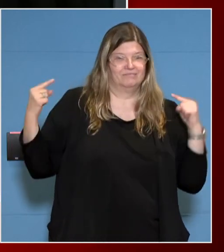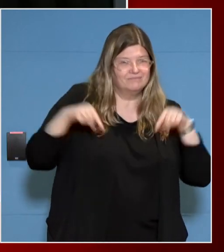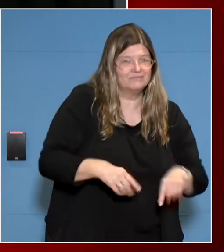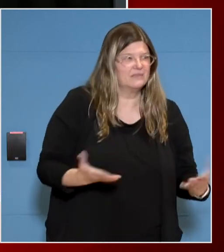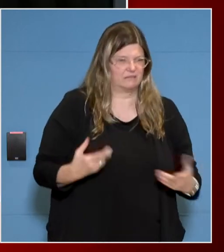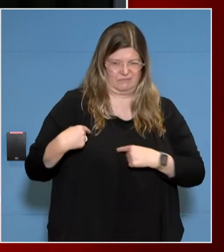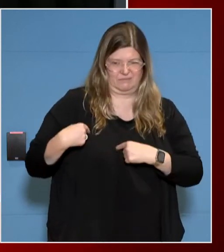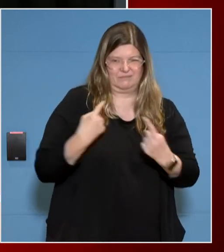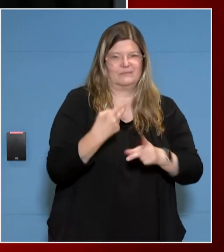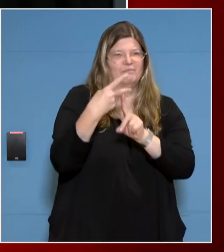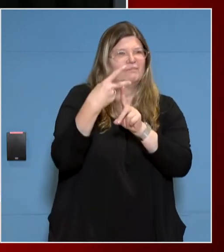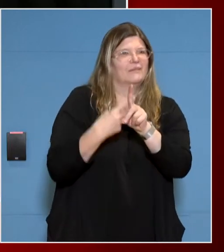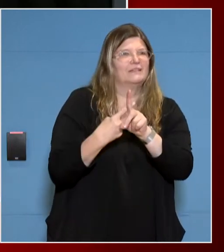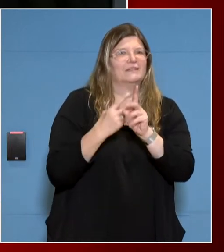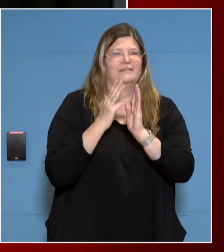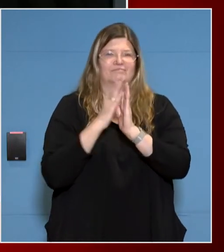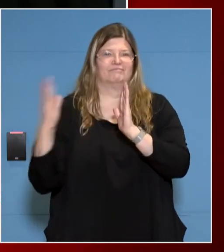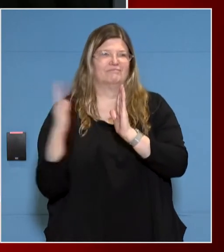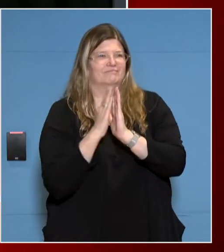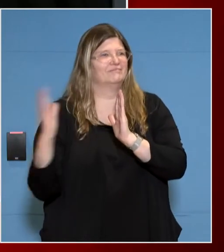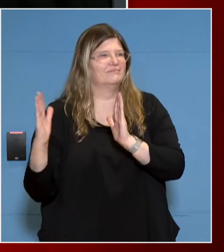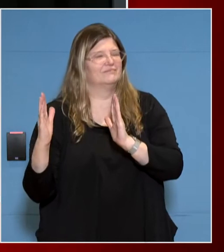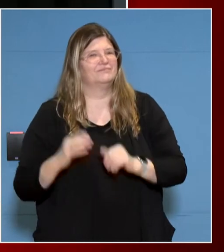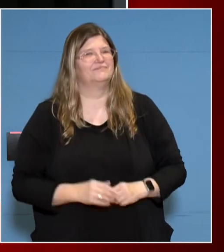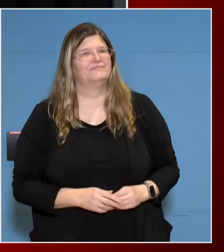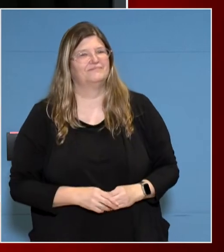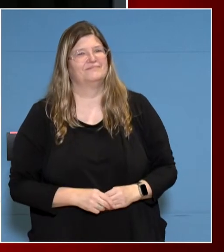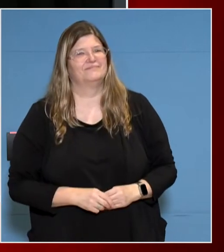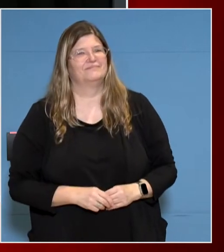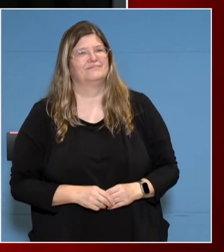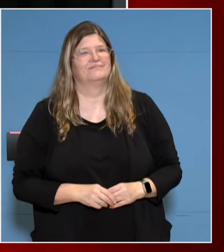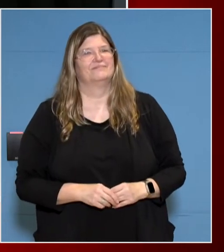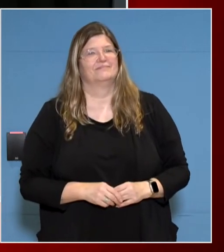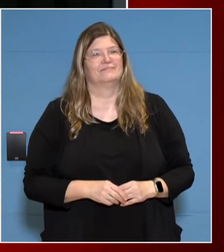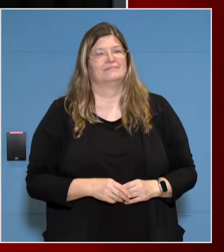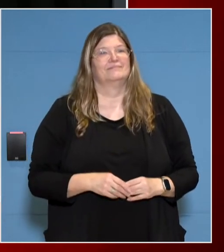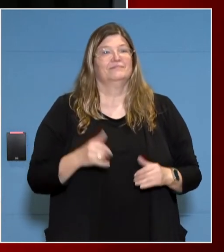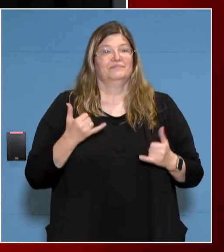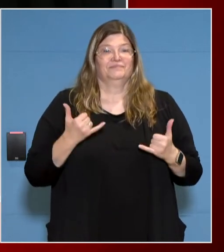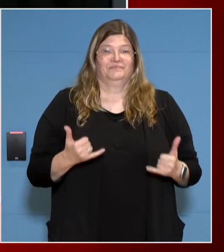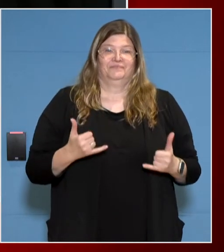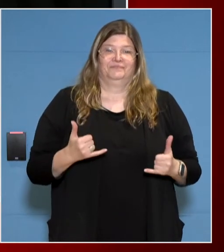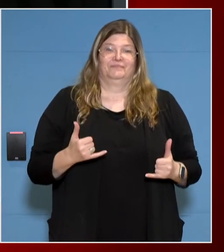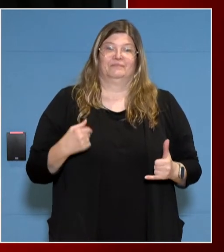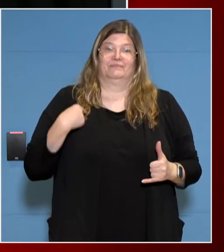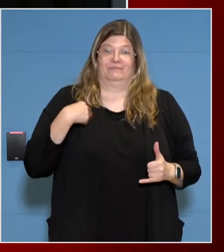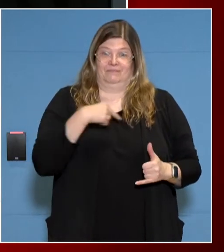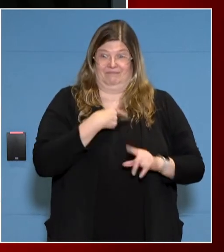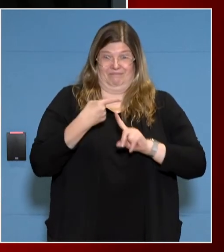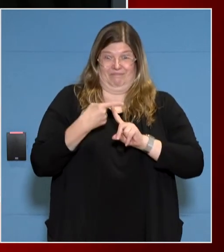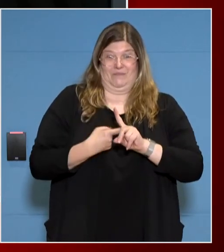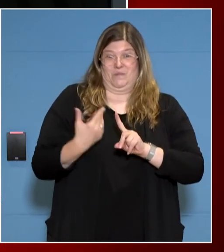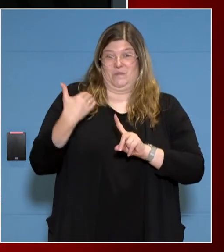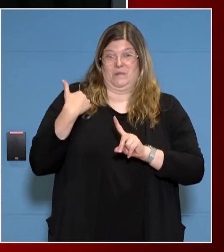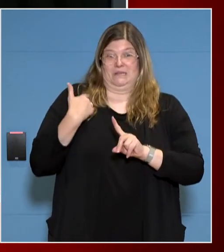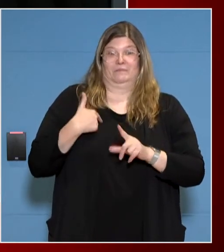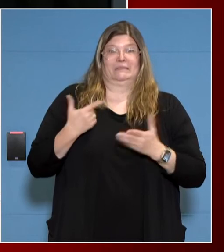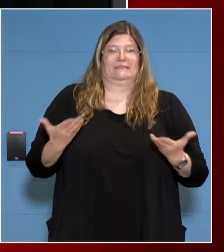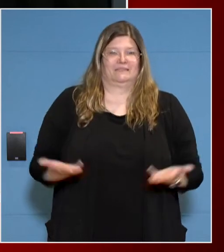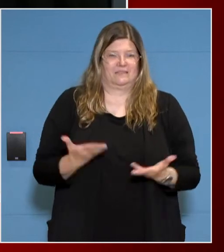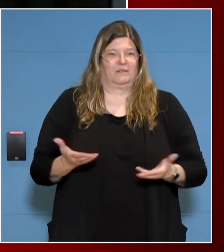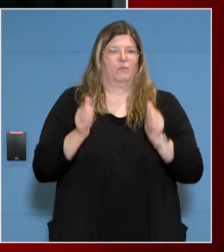month ago vaccinating our DC Fire and EMS team, and I know that Chief Conti and the MPD